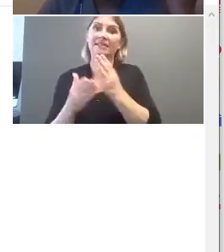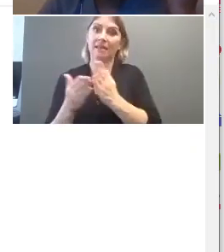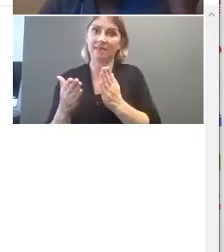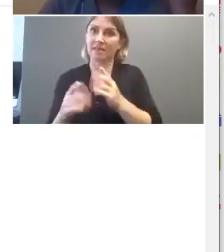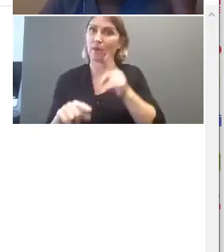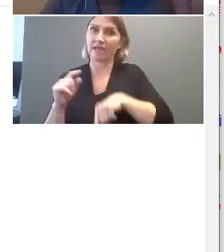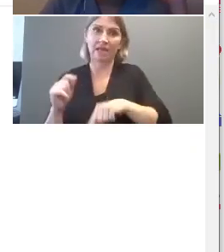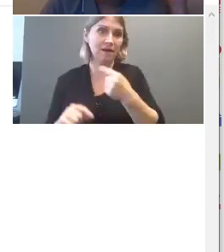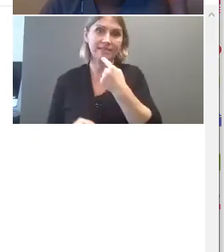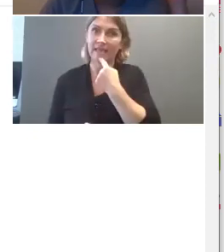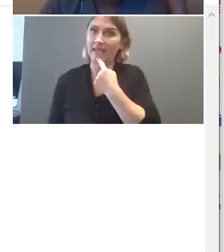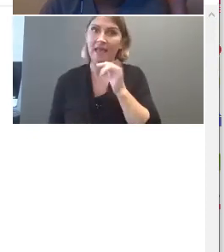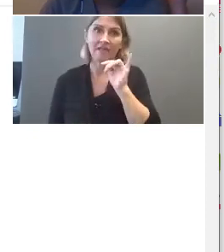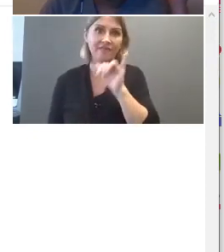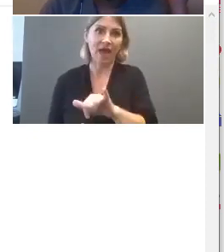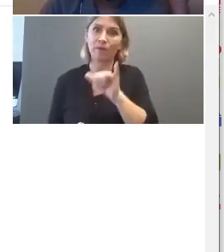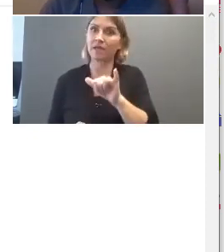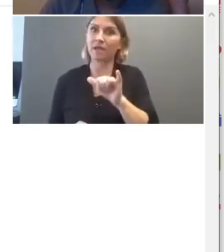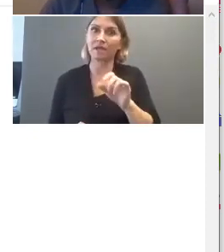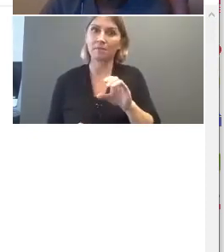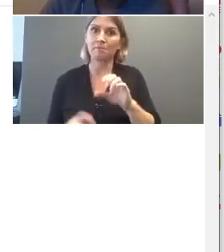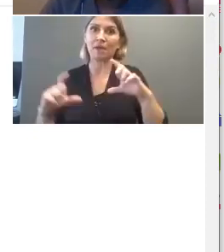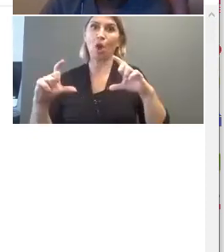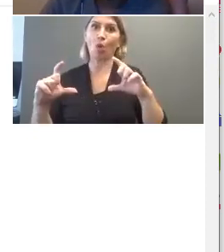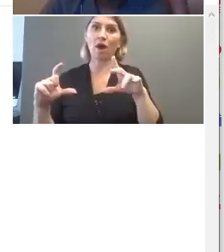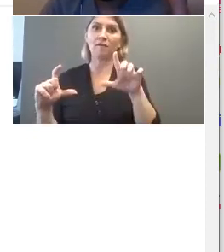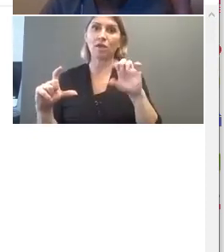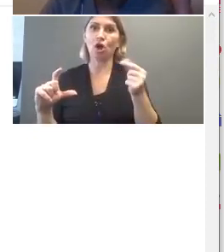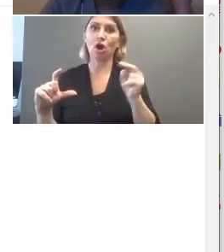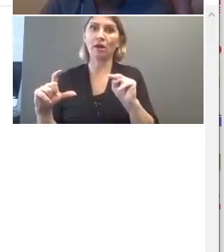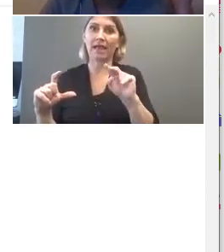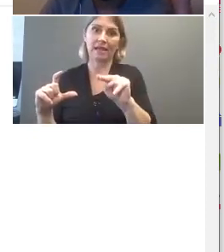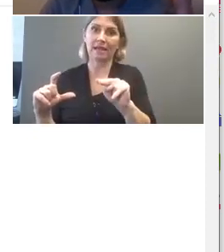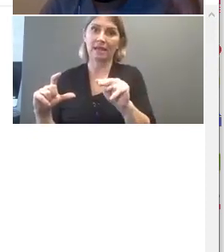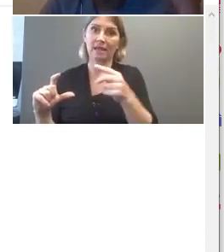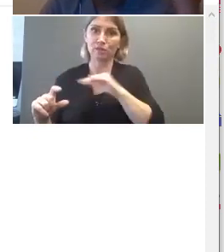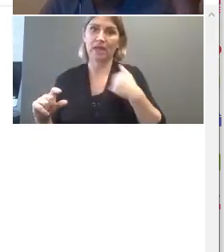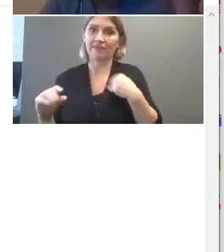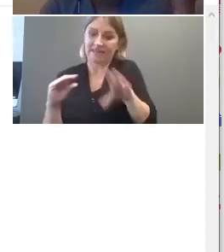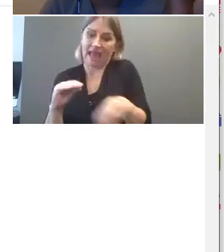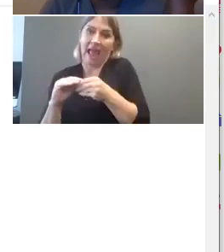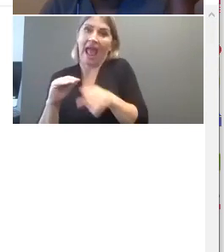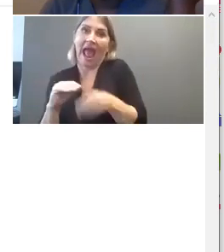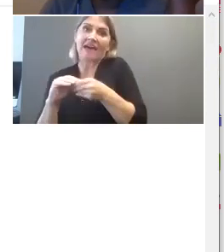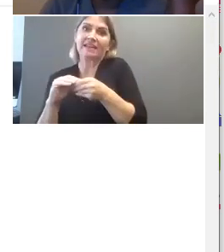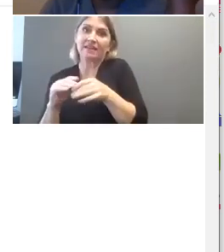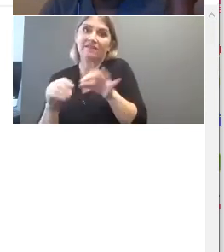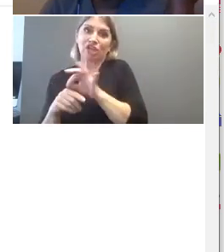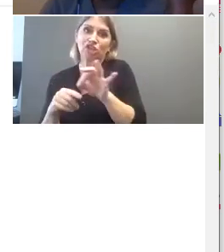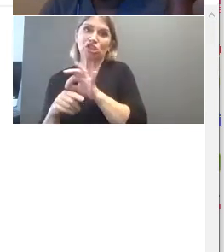cannot say that it is big O of n log n anymore, because we have this added function of n.